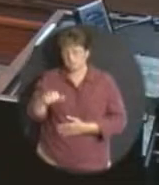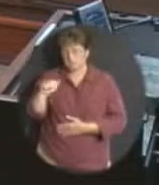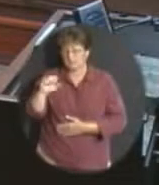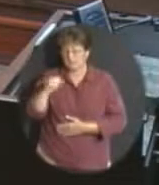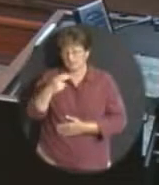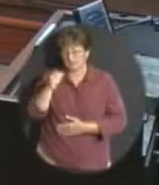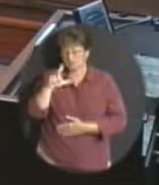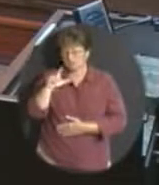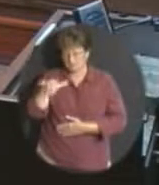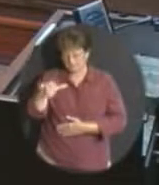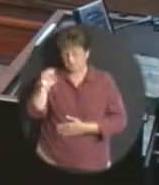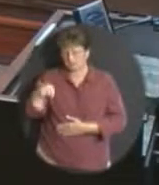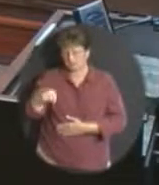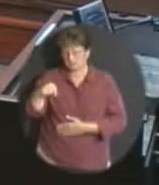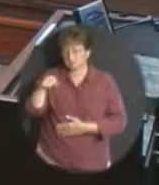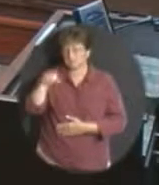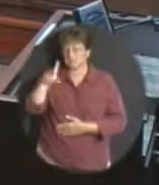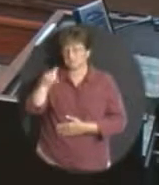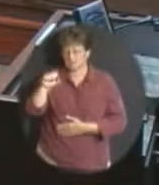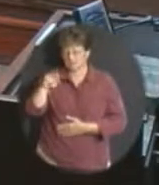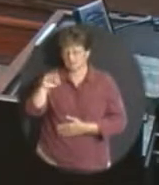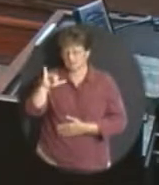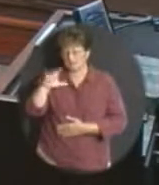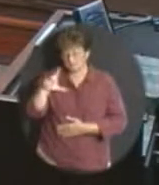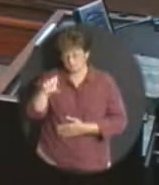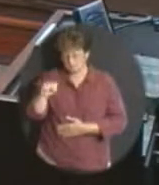Dr. Daniels. Yes. Mrs. Felter. Yes.